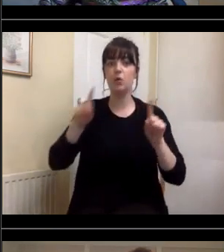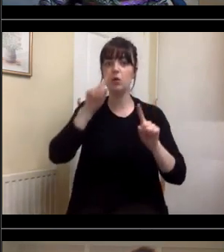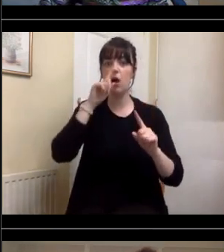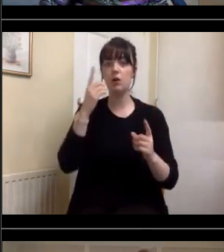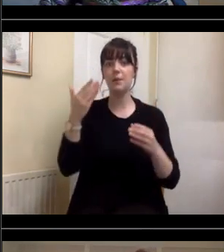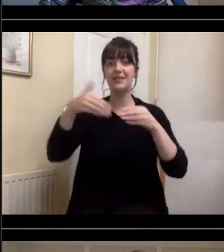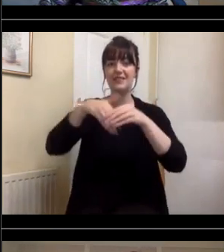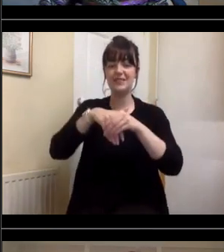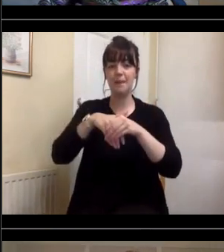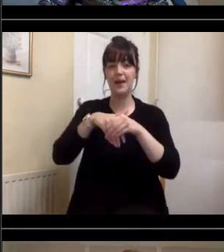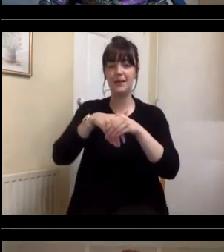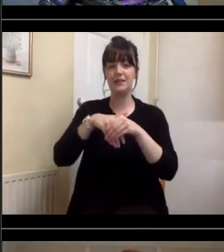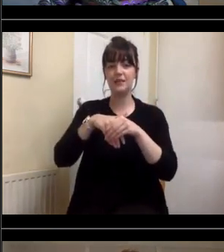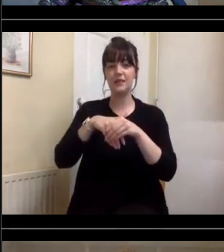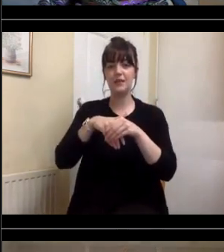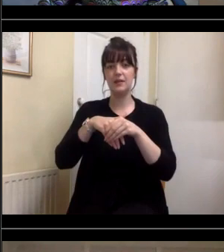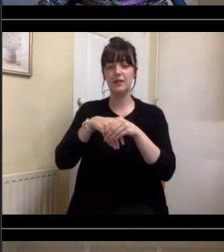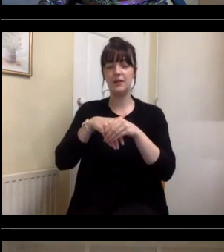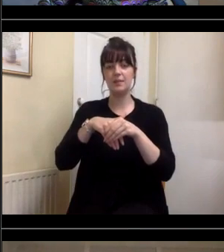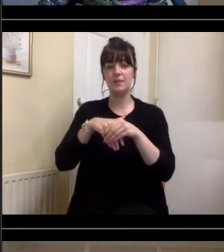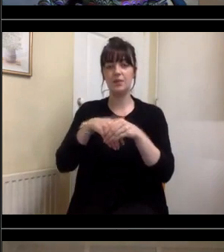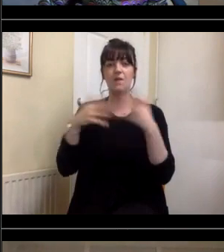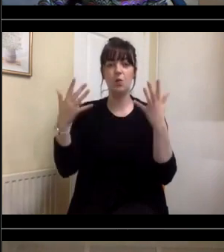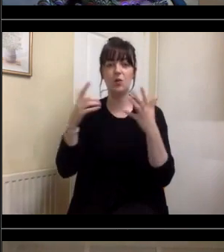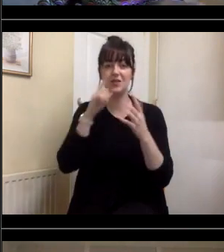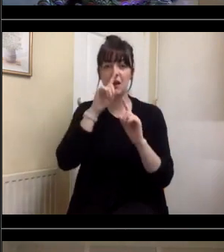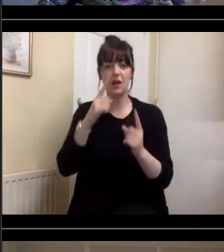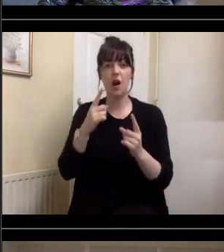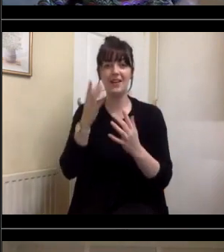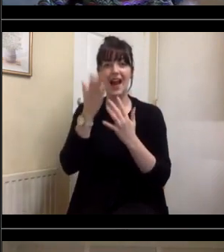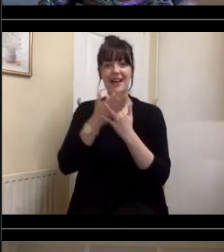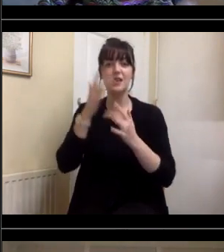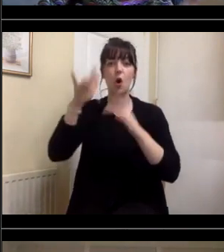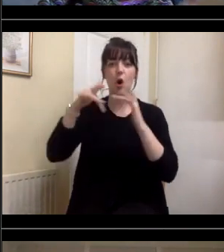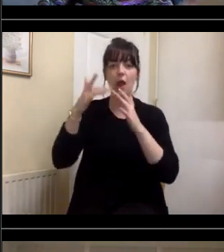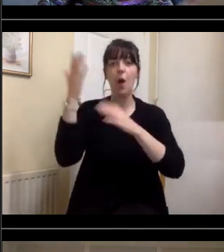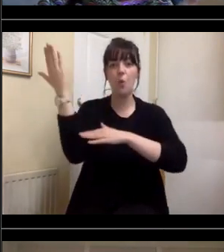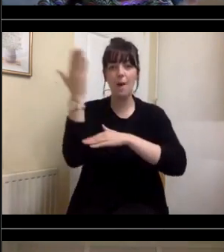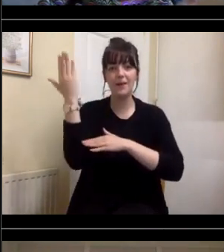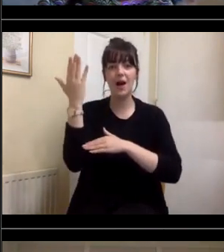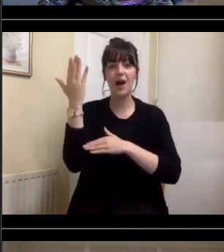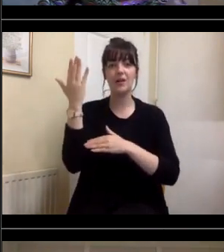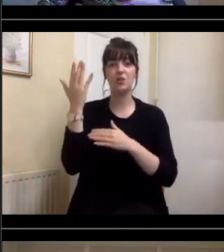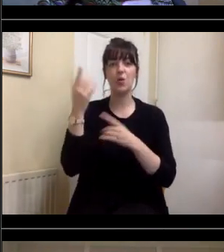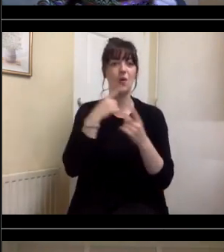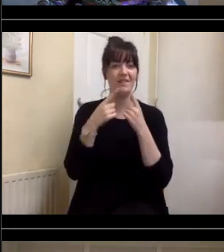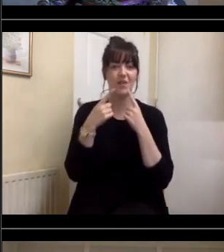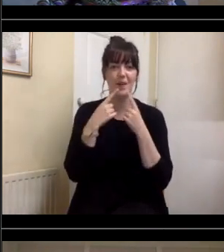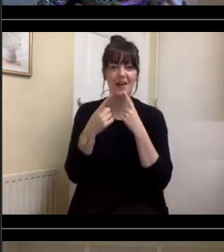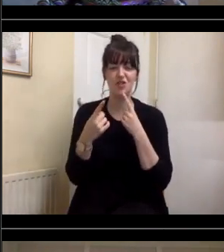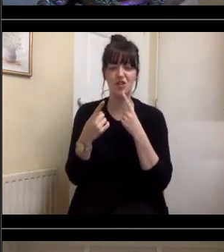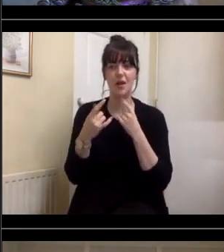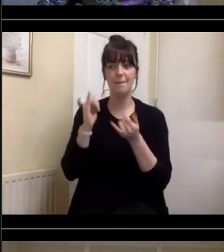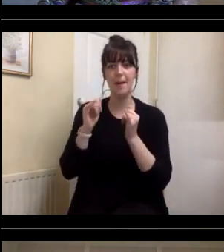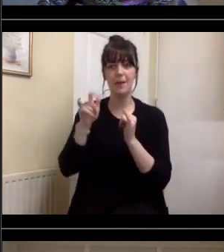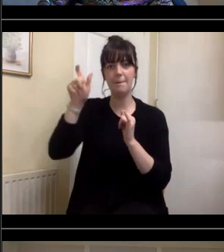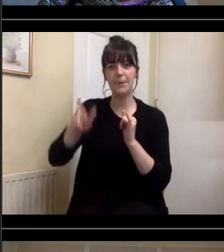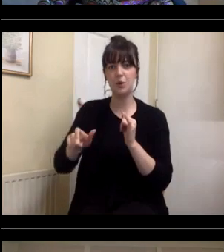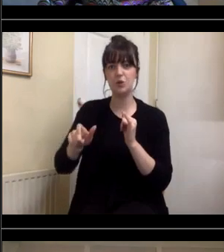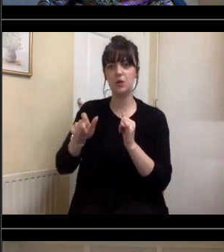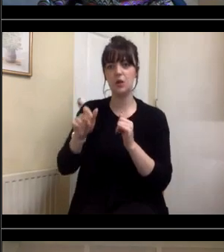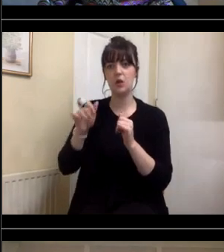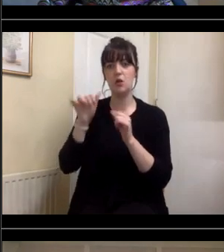who are not technically minded to access online documents or webinars like we're doing this evening, and who prefer that